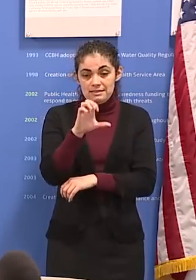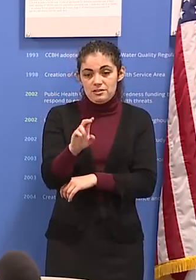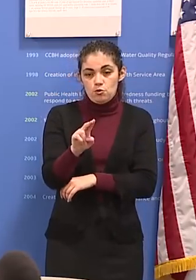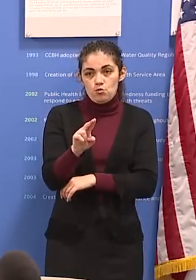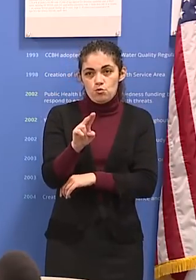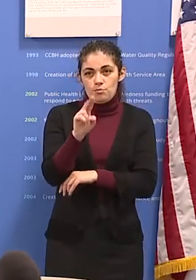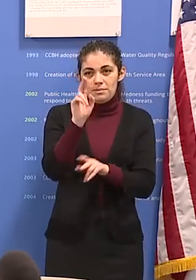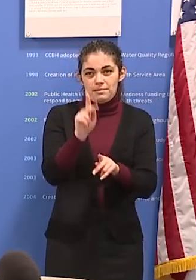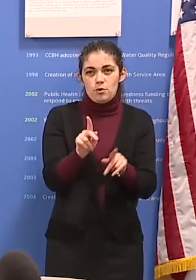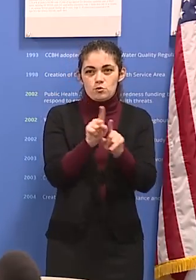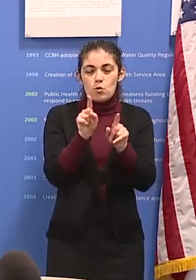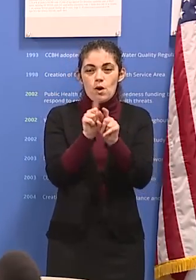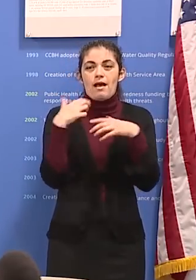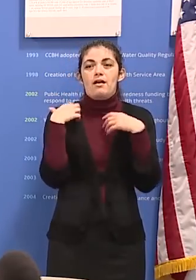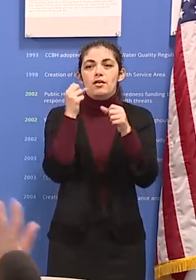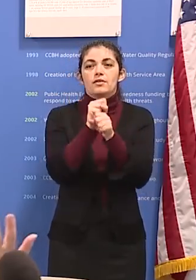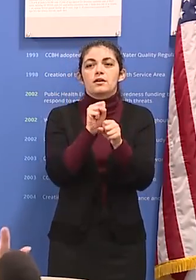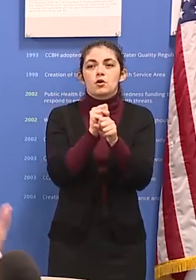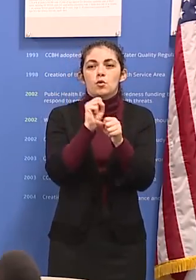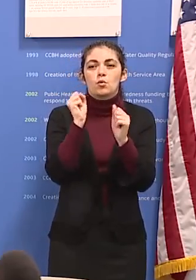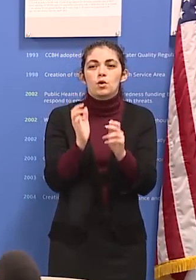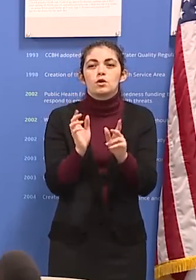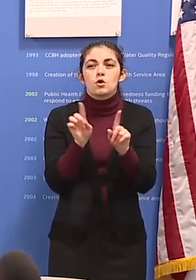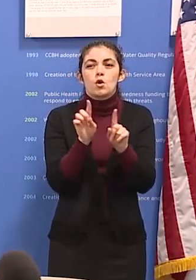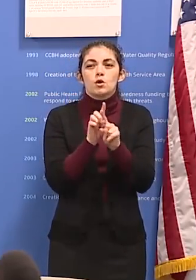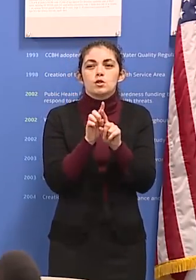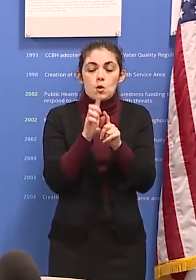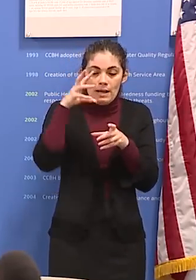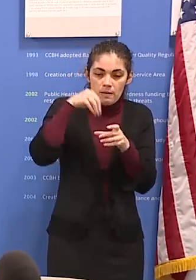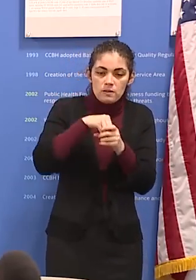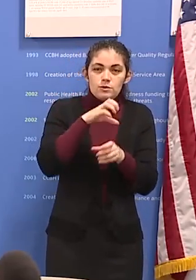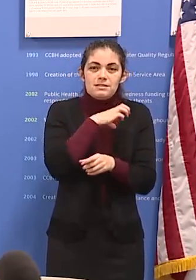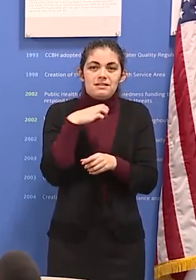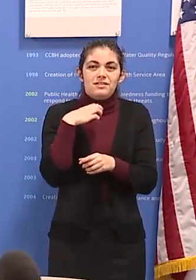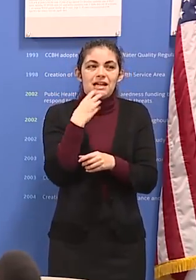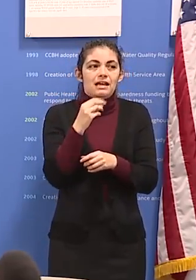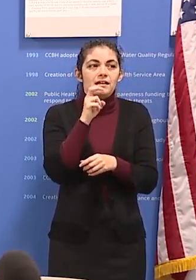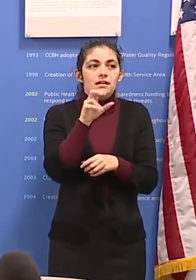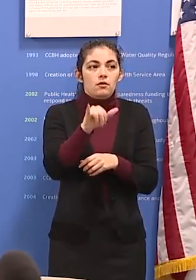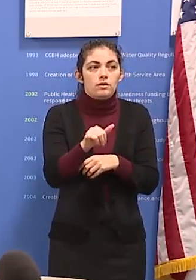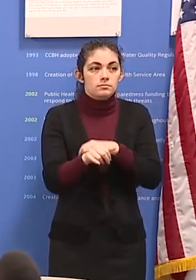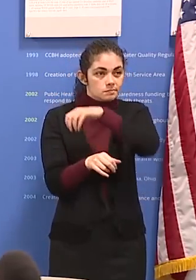patients, and healthcare workers is for the entire county inclusive of the City of Cleveland.